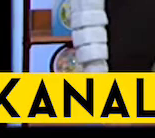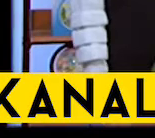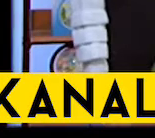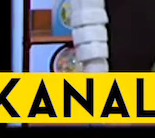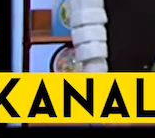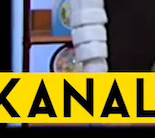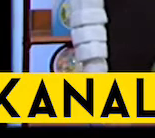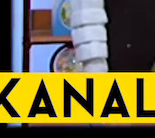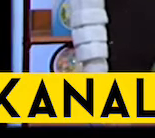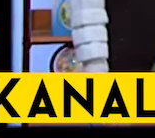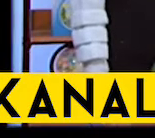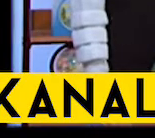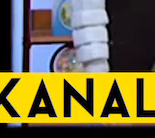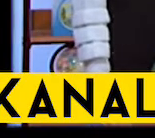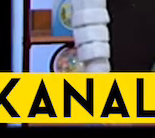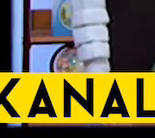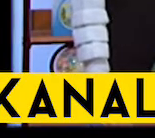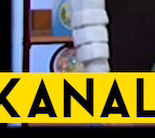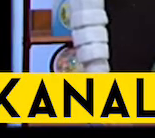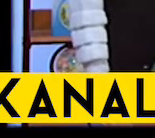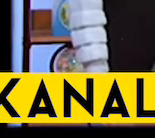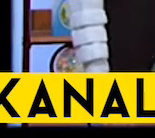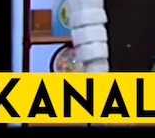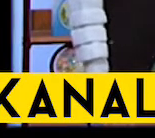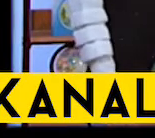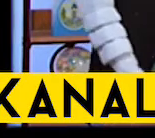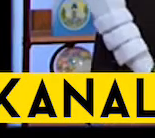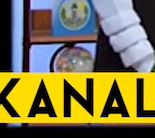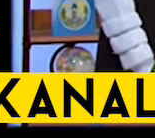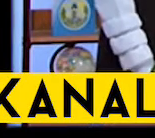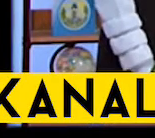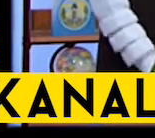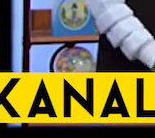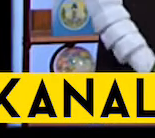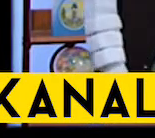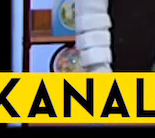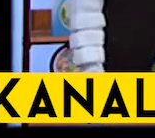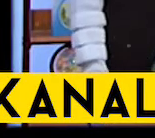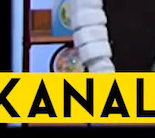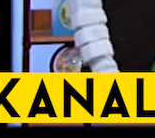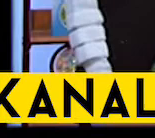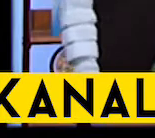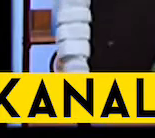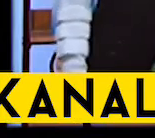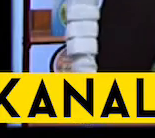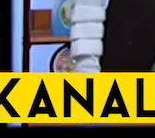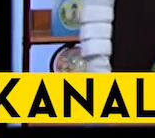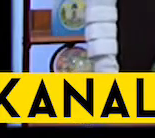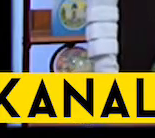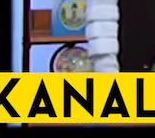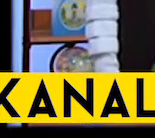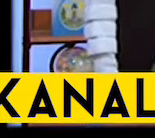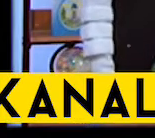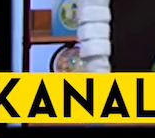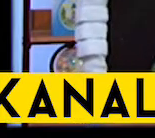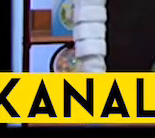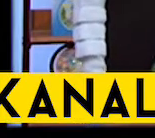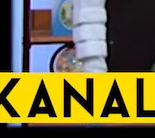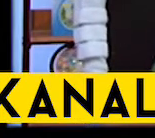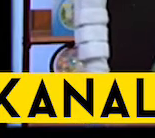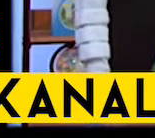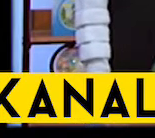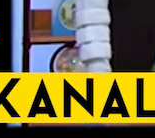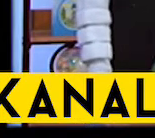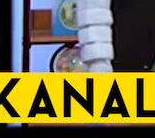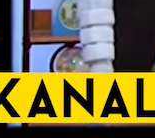to finish this unit and learning about service. So, in our today's lesson,